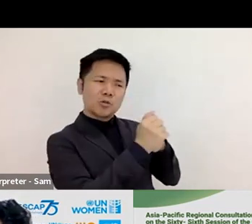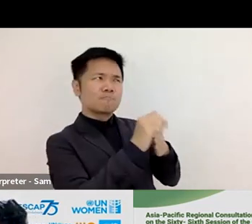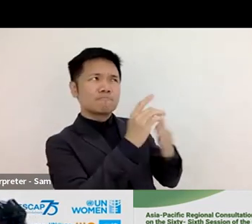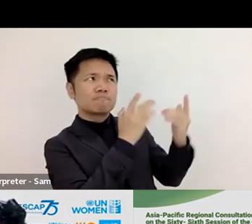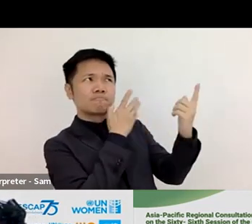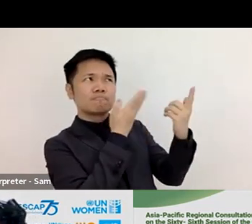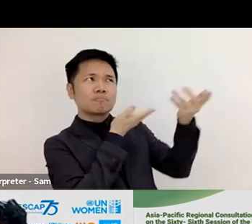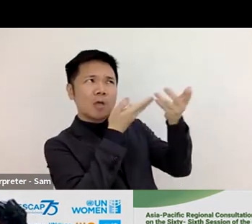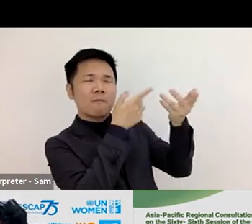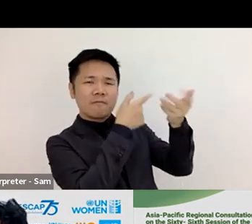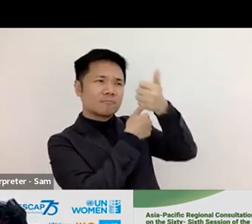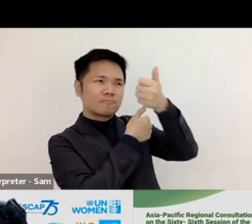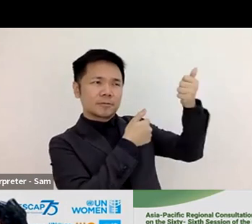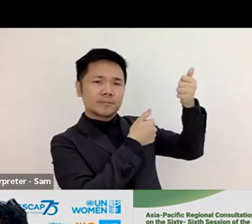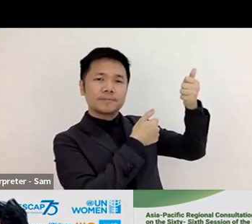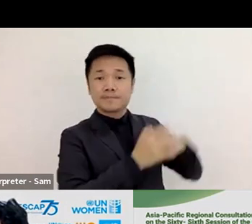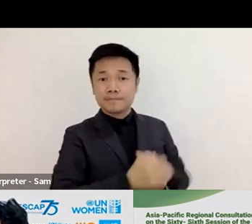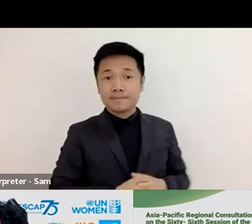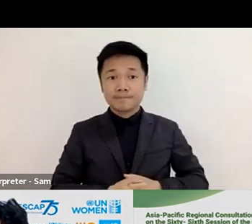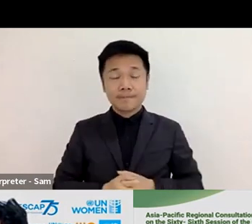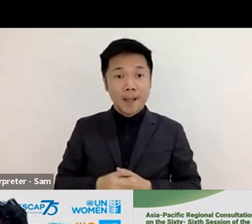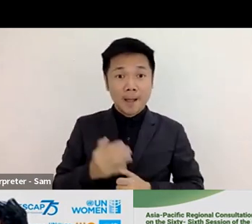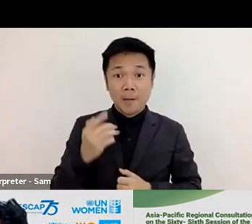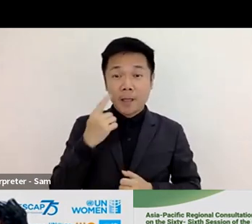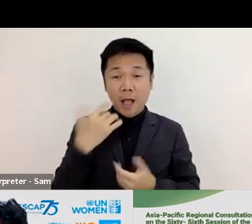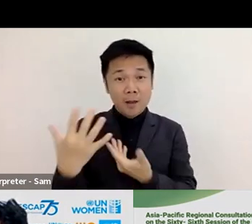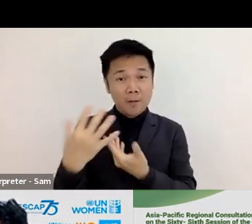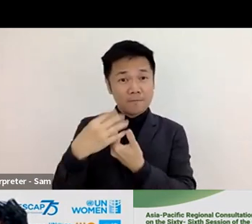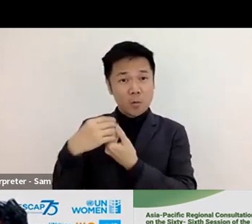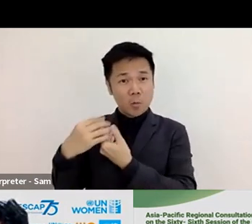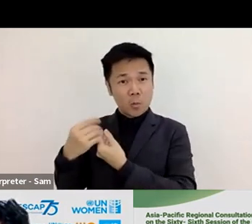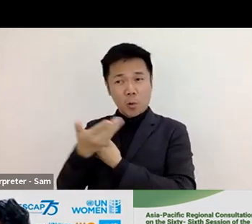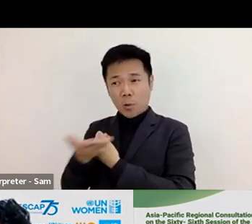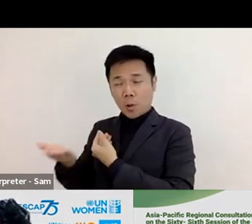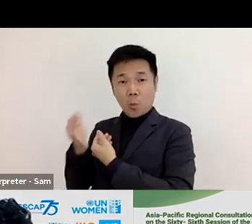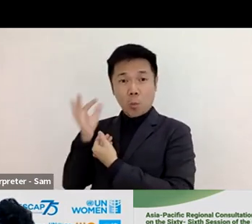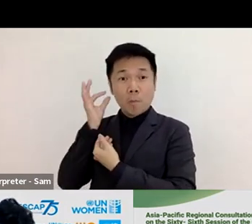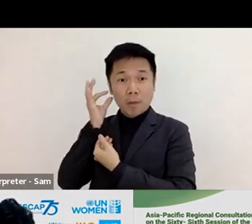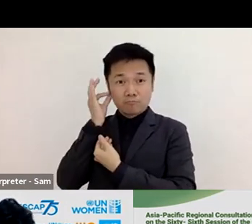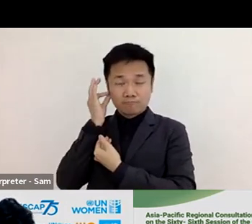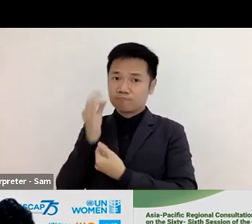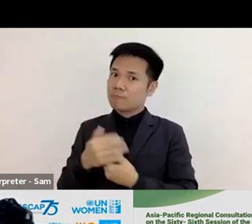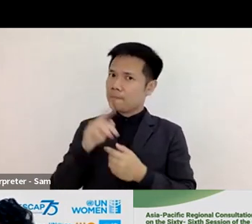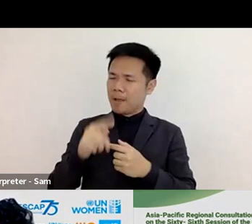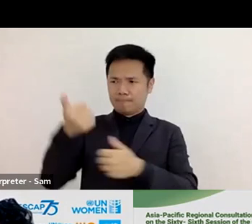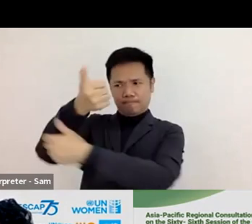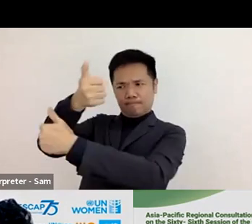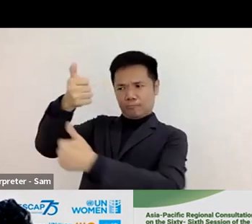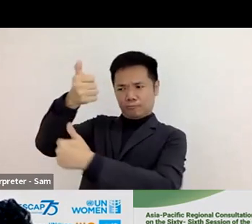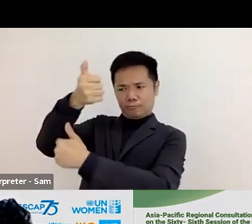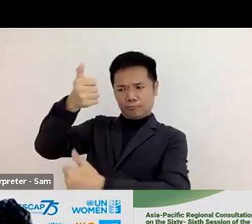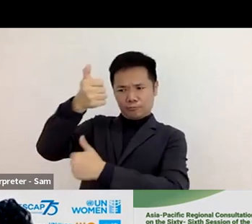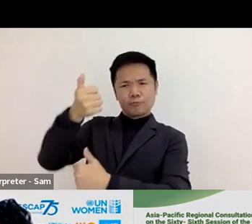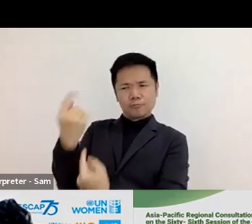need to also ensure the full and equal participation and the leadership of women at all levels to climate